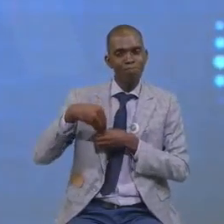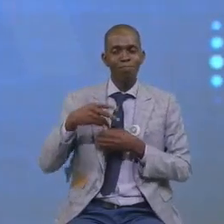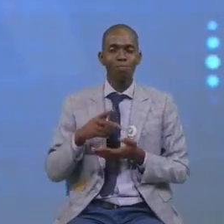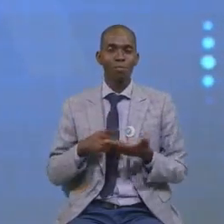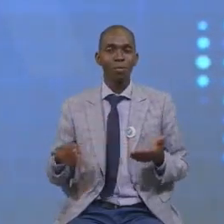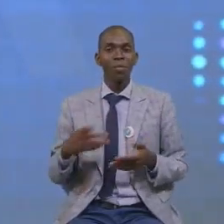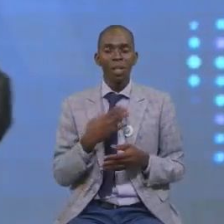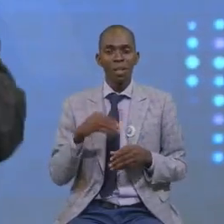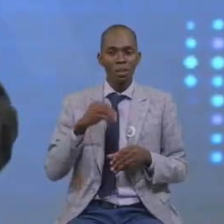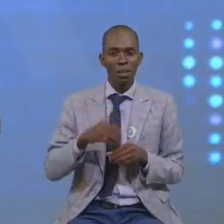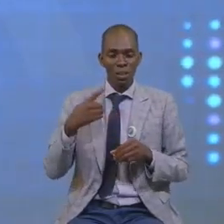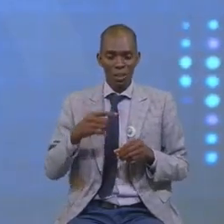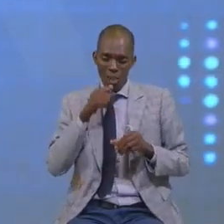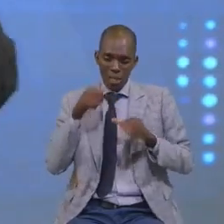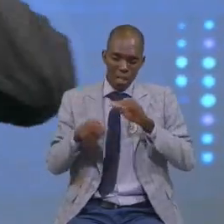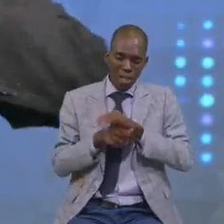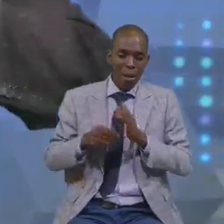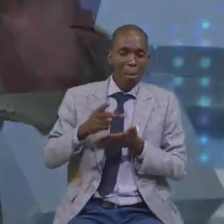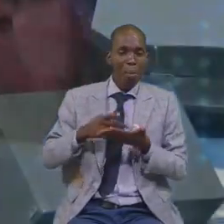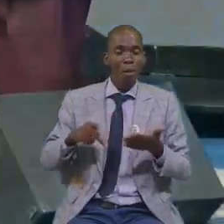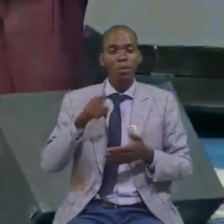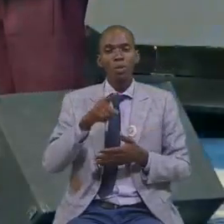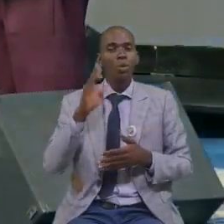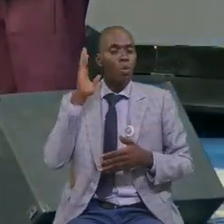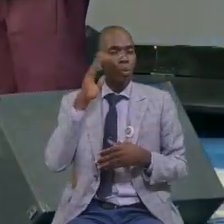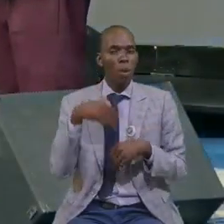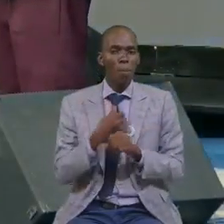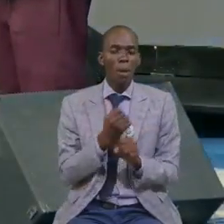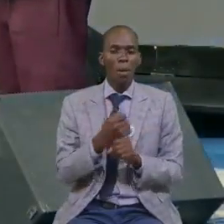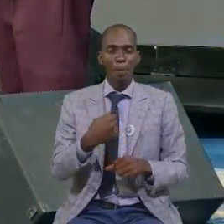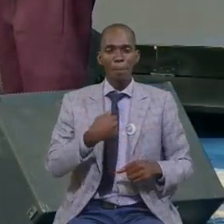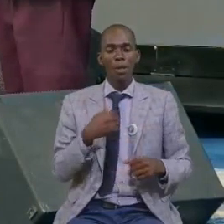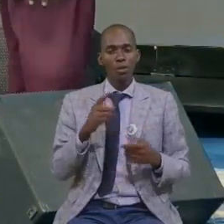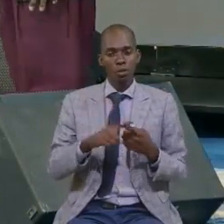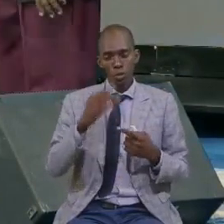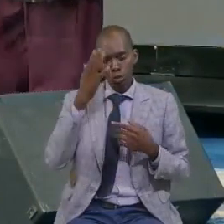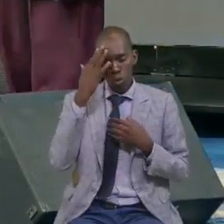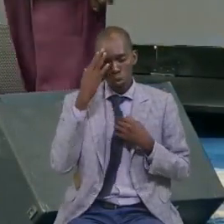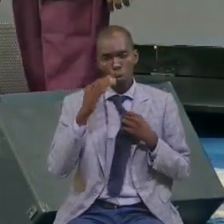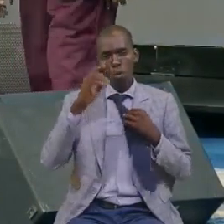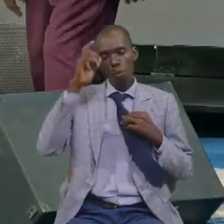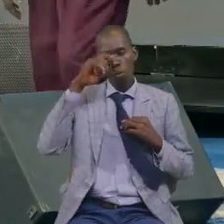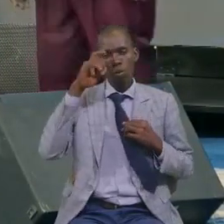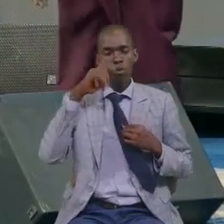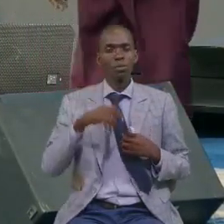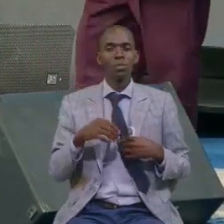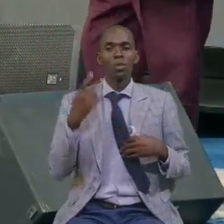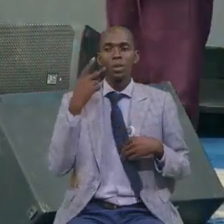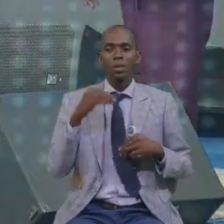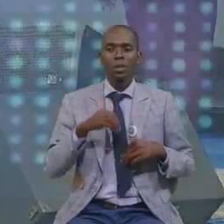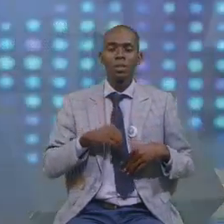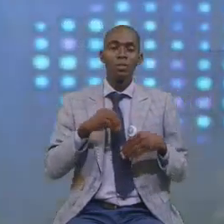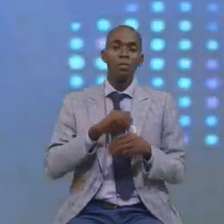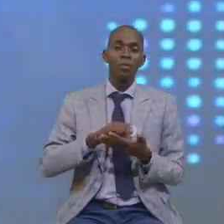hidden parts thou shalt make me to know wisdom. Look at verse 7. In verse 7 it